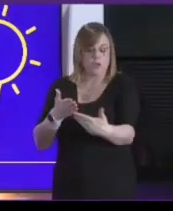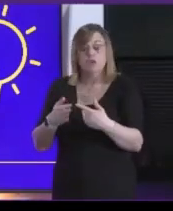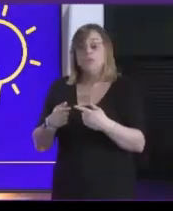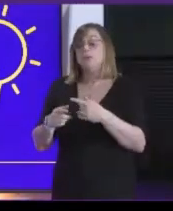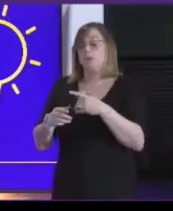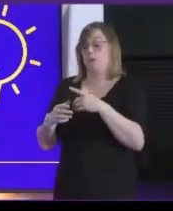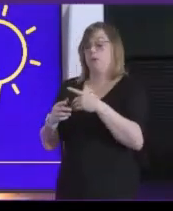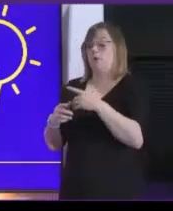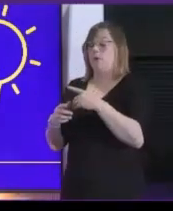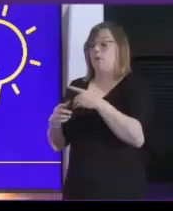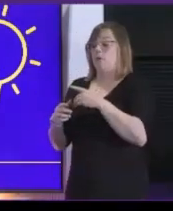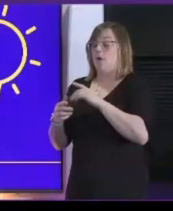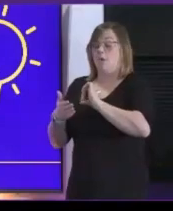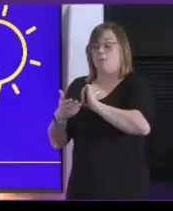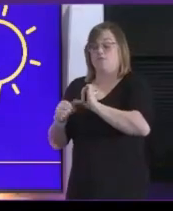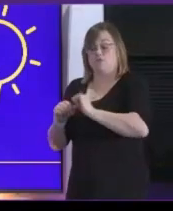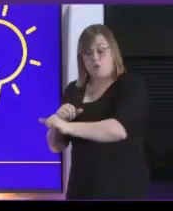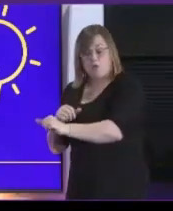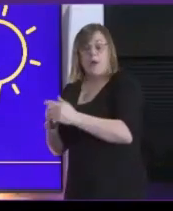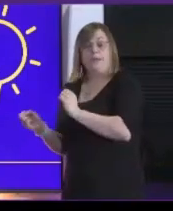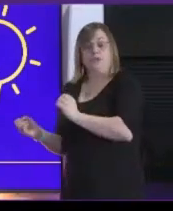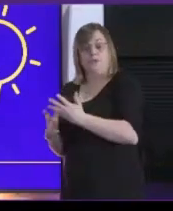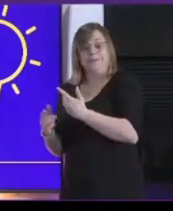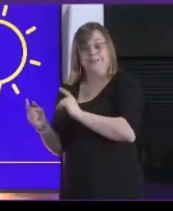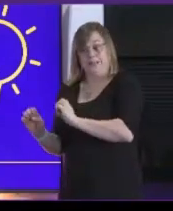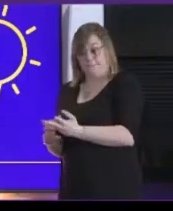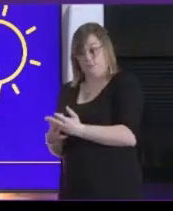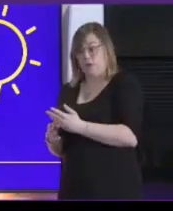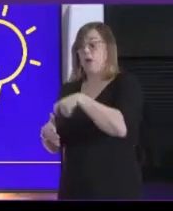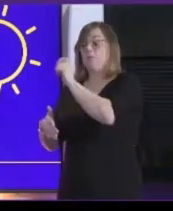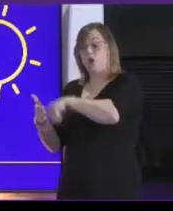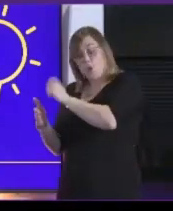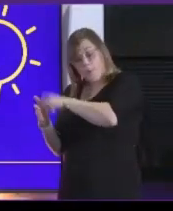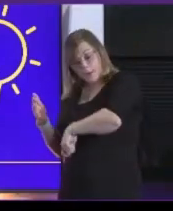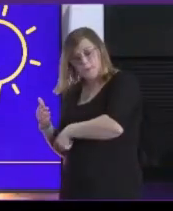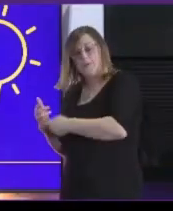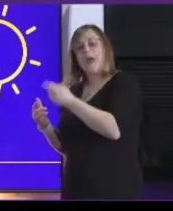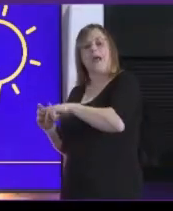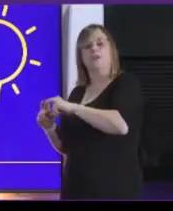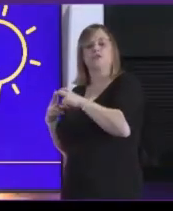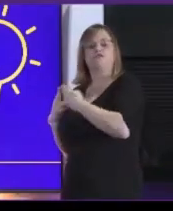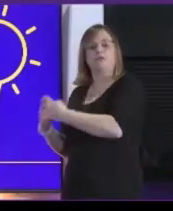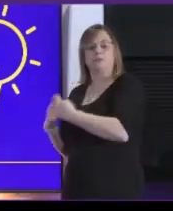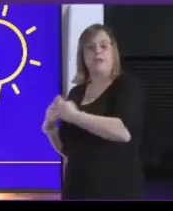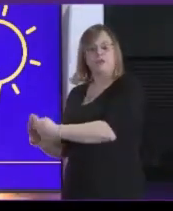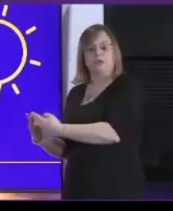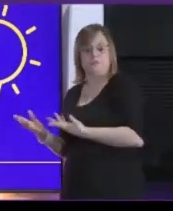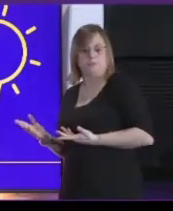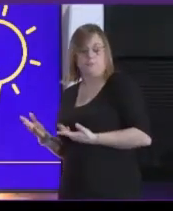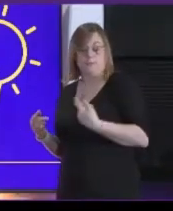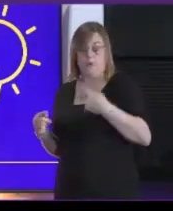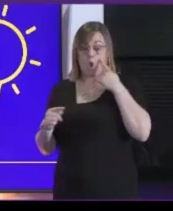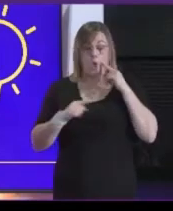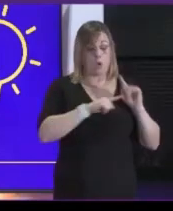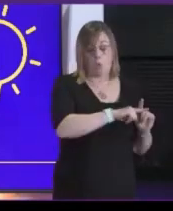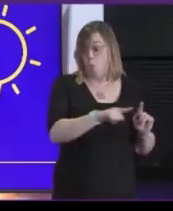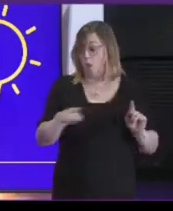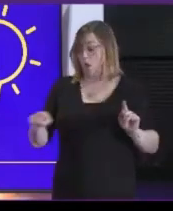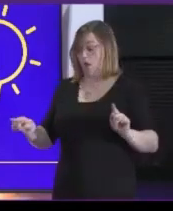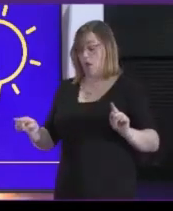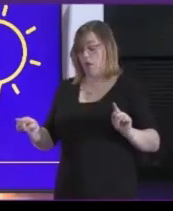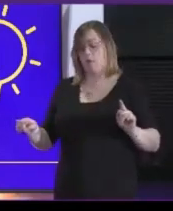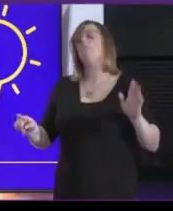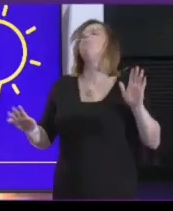delivery, procurement, and transportation. They have to take a look at all of those areas and say, where are